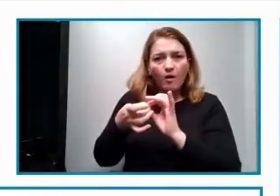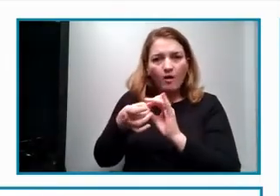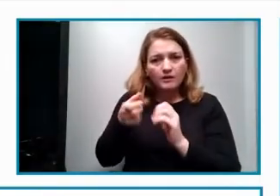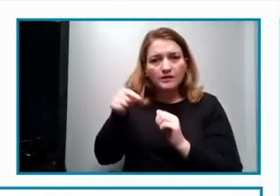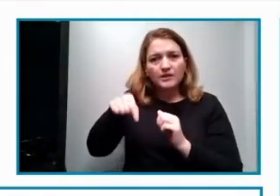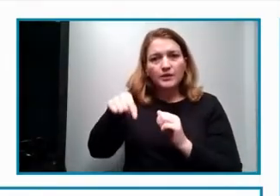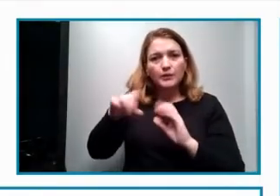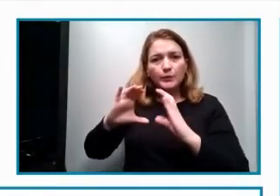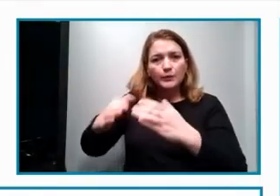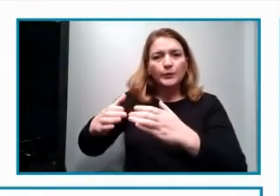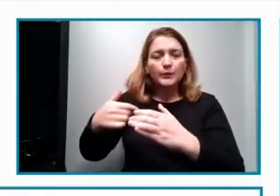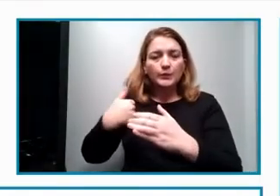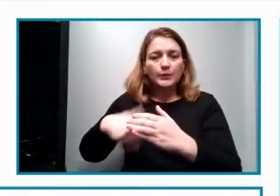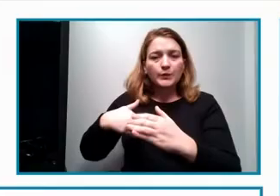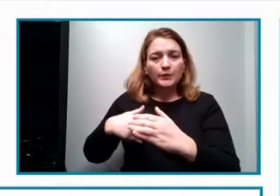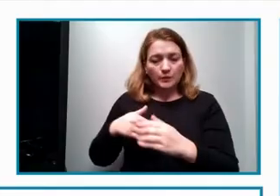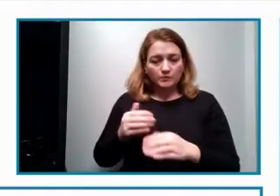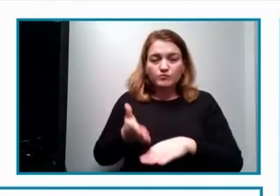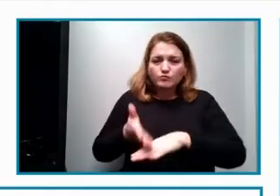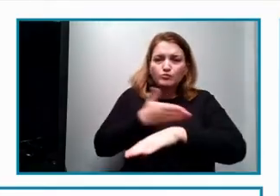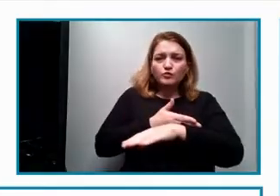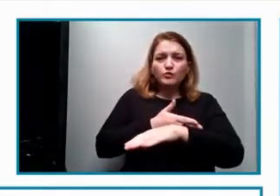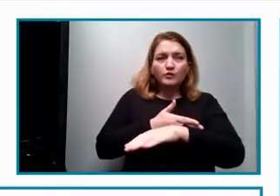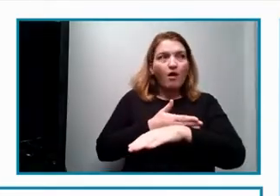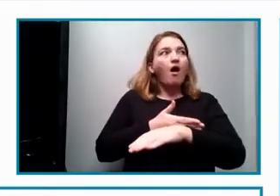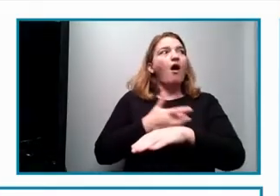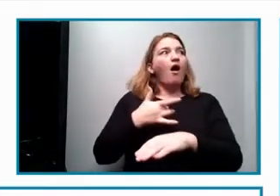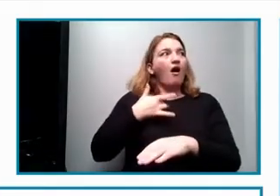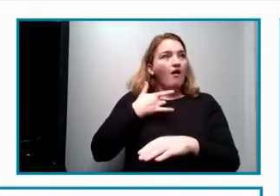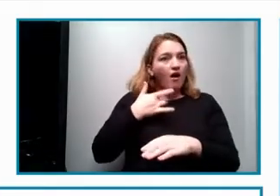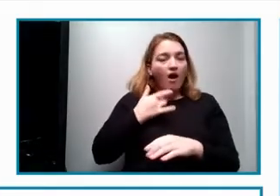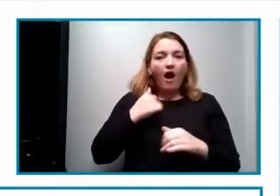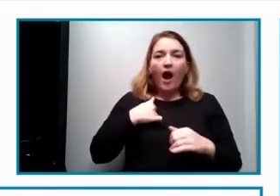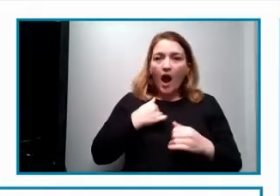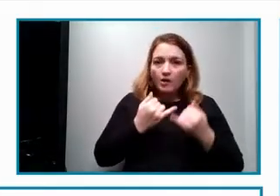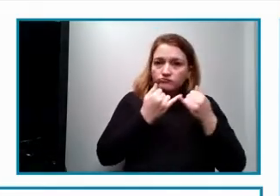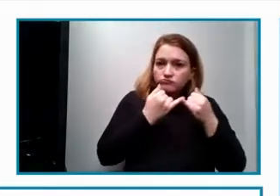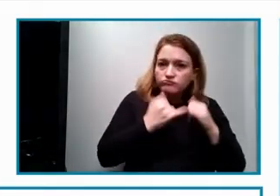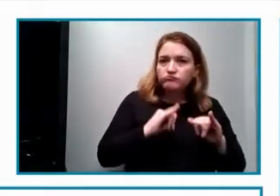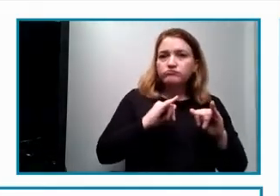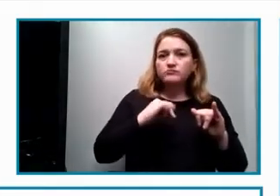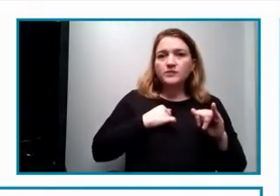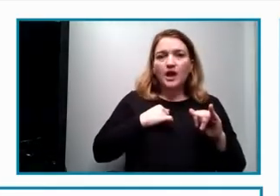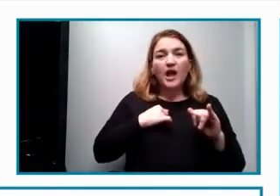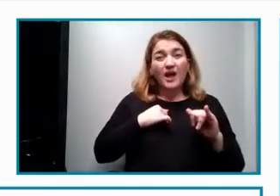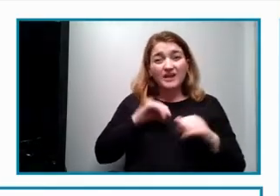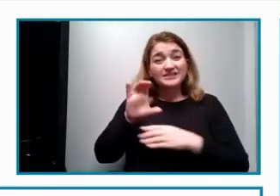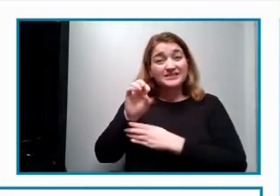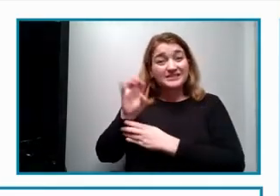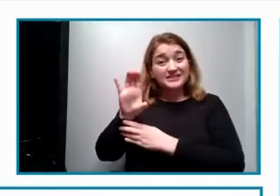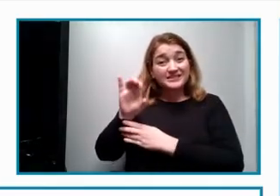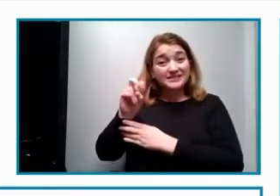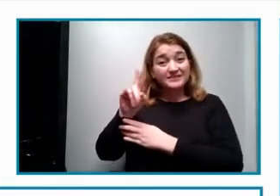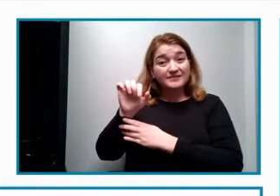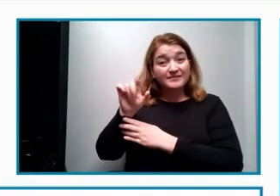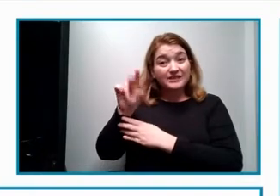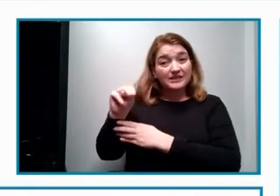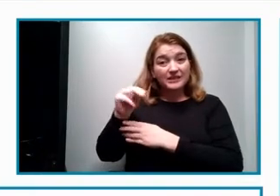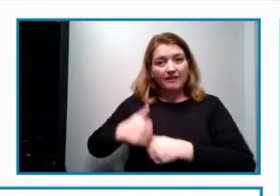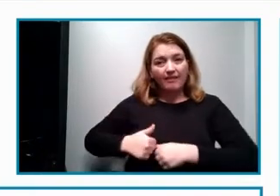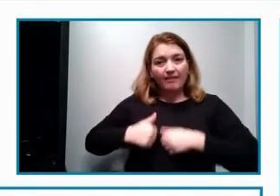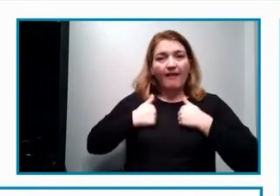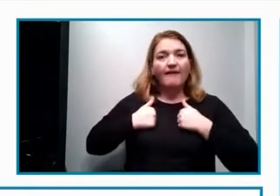An improved sense of independence and adapting to civilian life that includes a sense of purpose, increased sense of